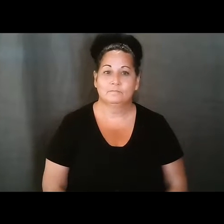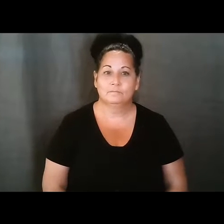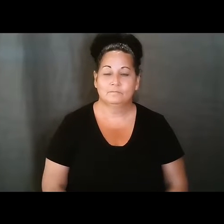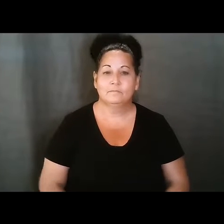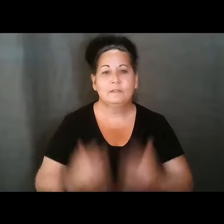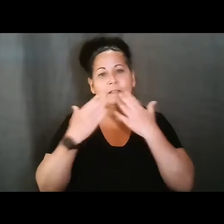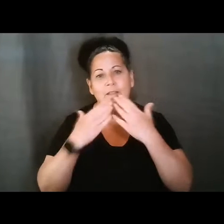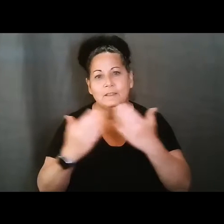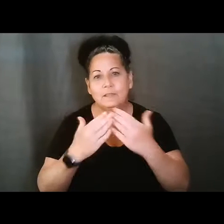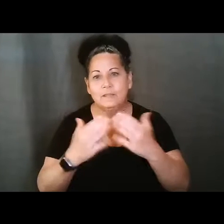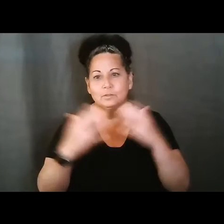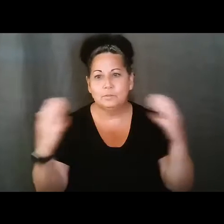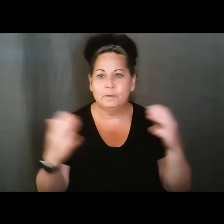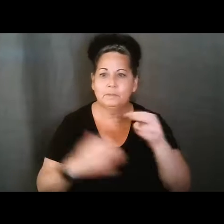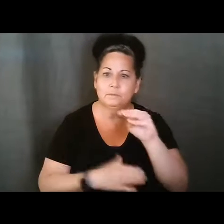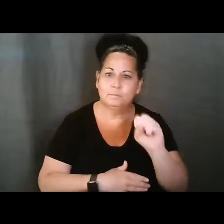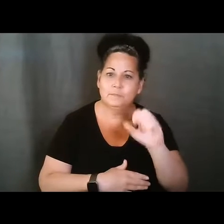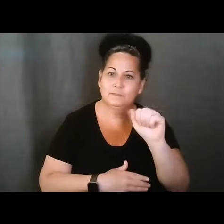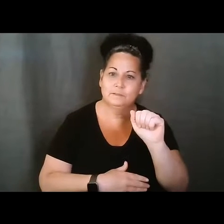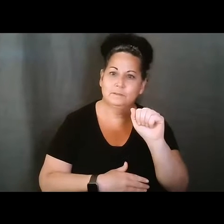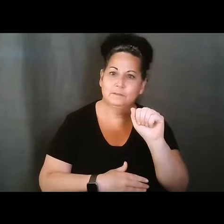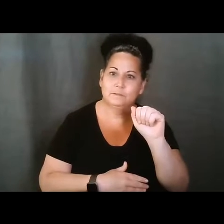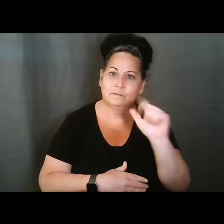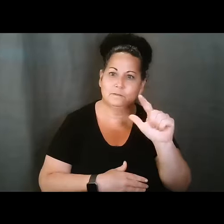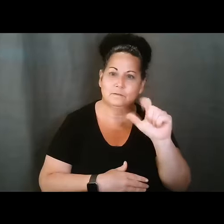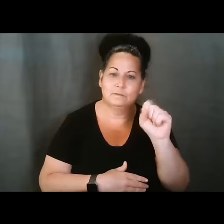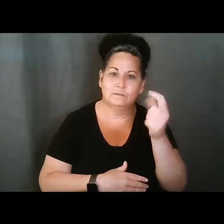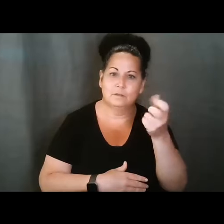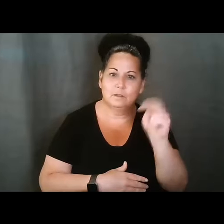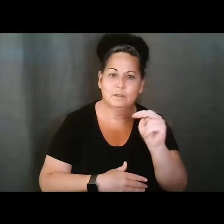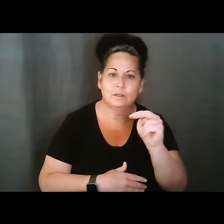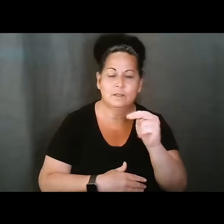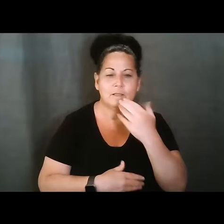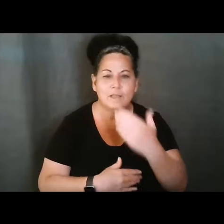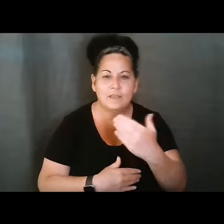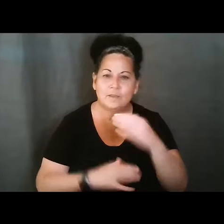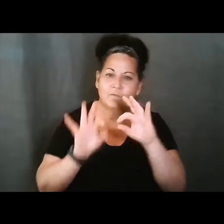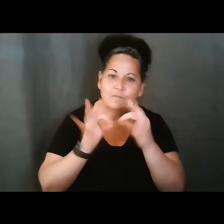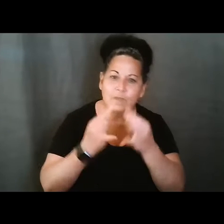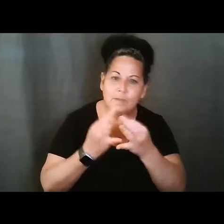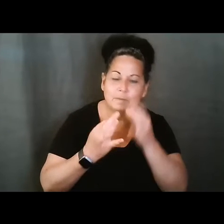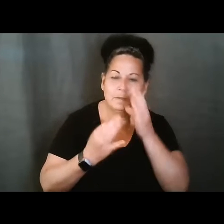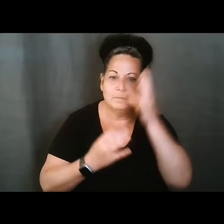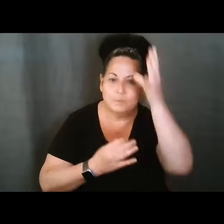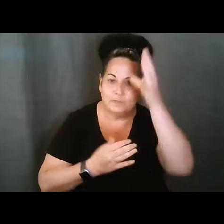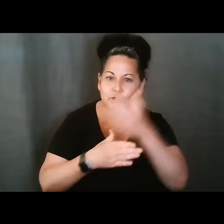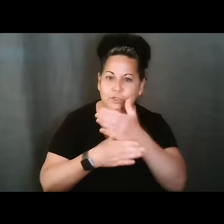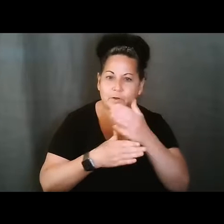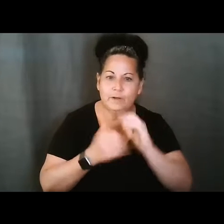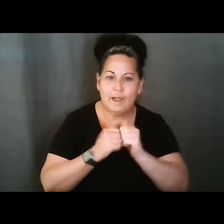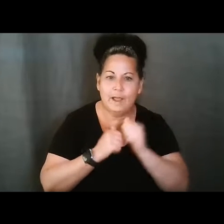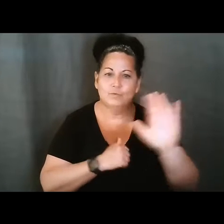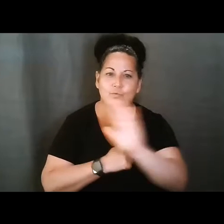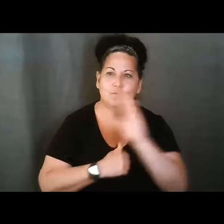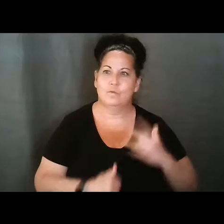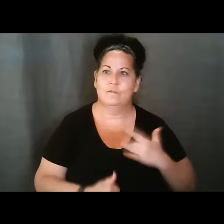Thank you so much, Ms. Austin. Thank you, families, parents, for sharing how you're feeling today. Again, it's very important for us